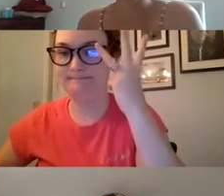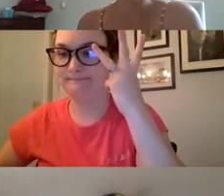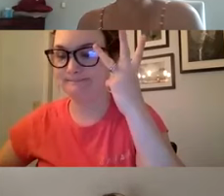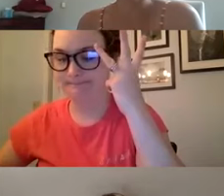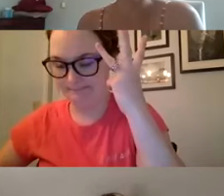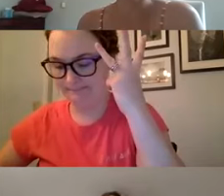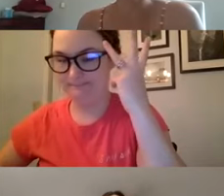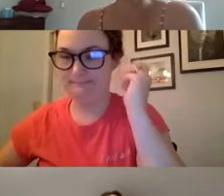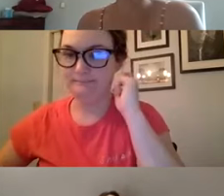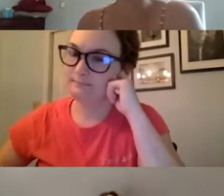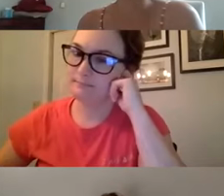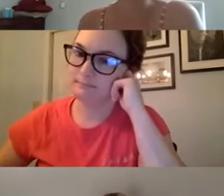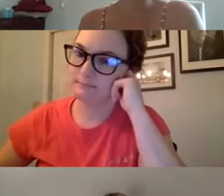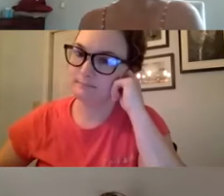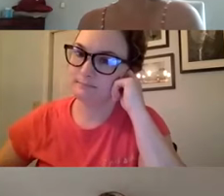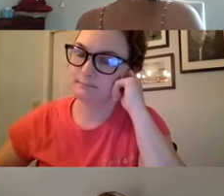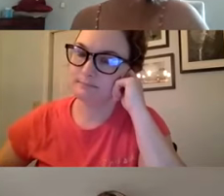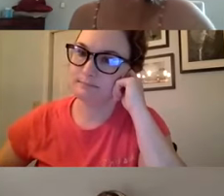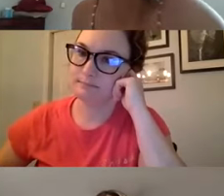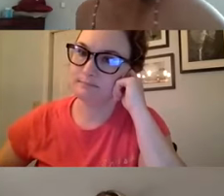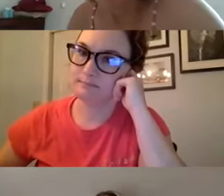3. What were they again?